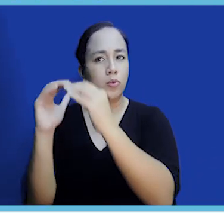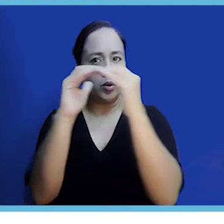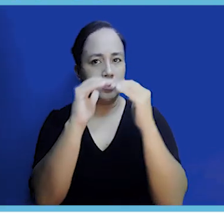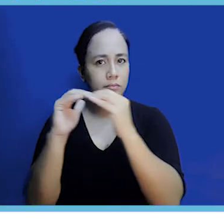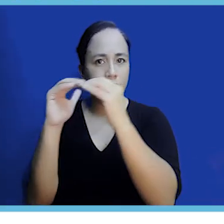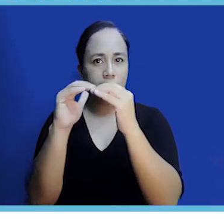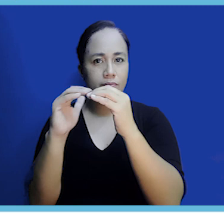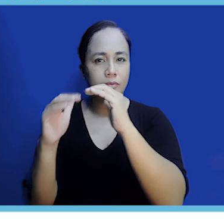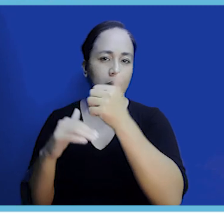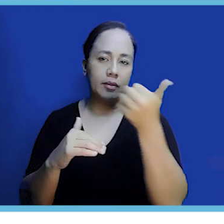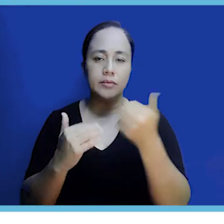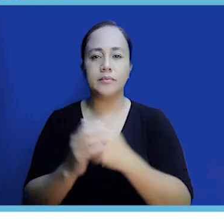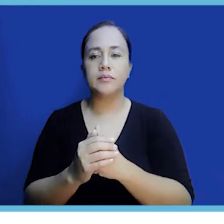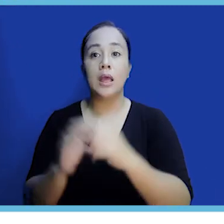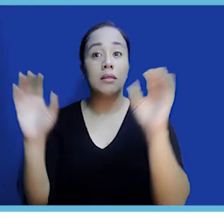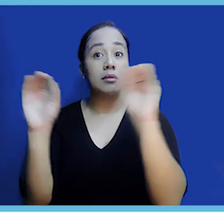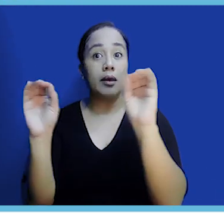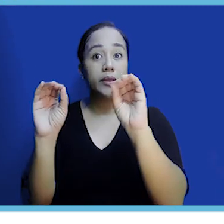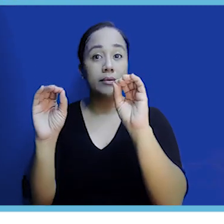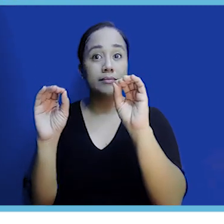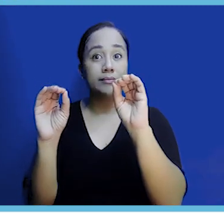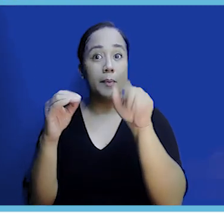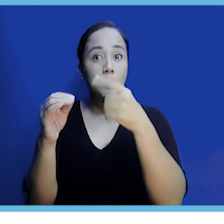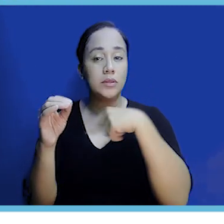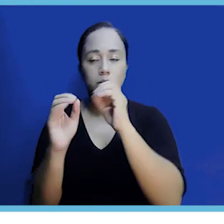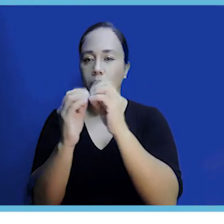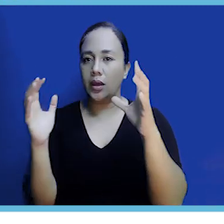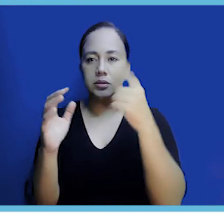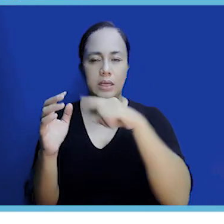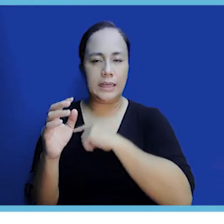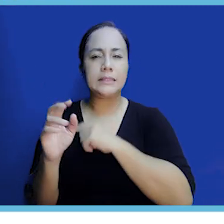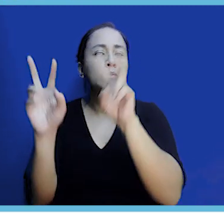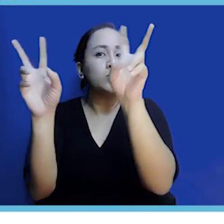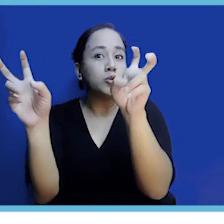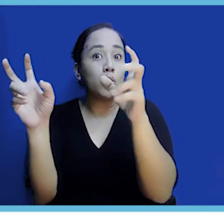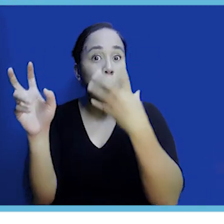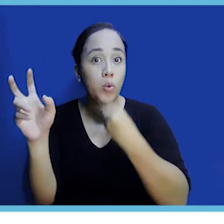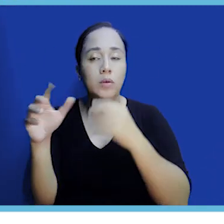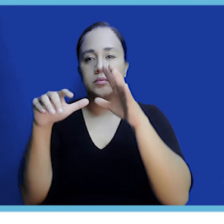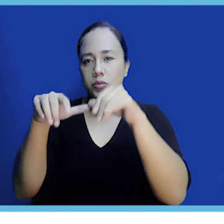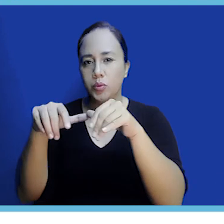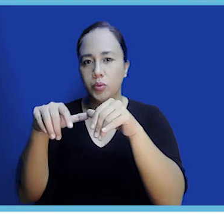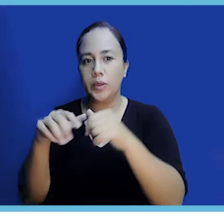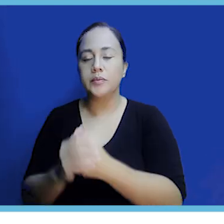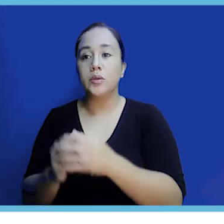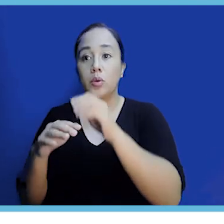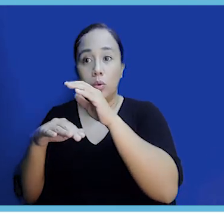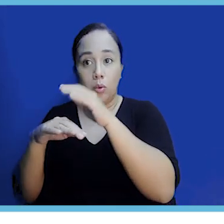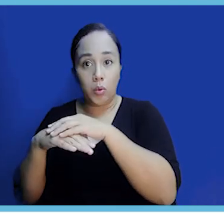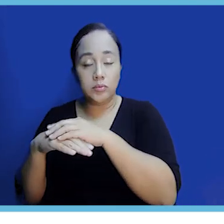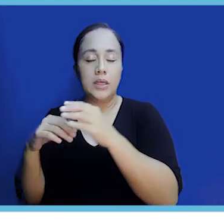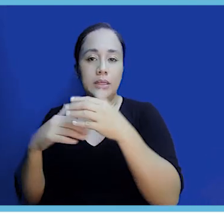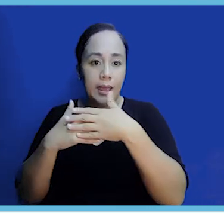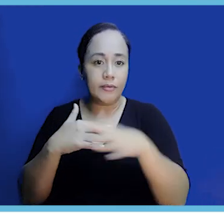equal basis with others. Nothing about us without us is the mantra of persons with disabilities during